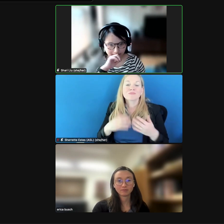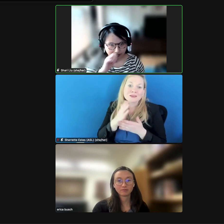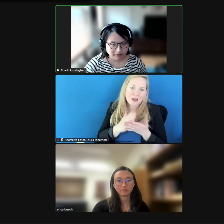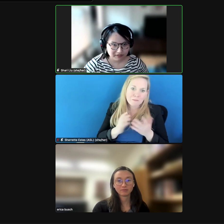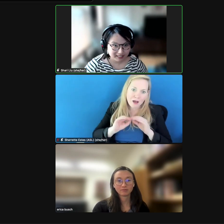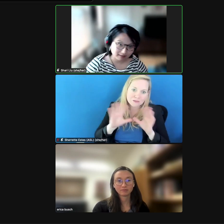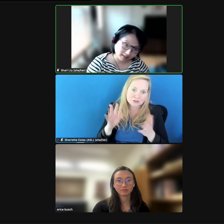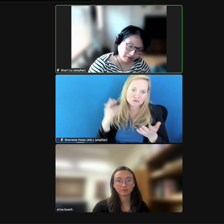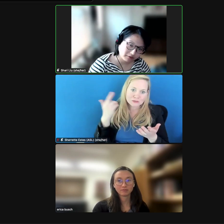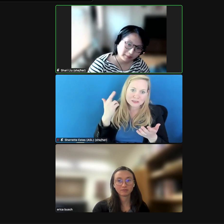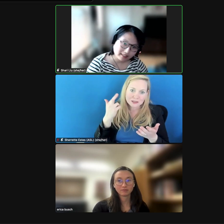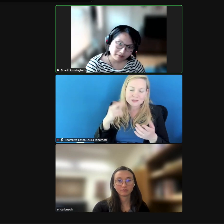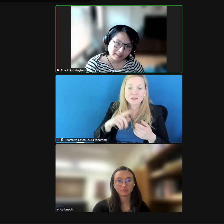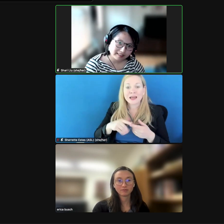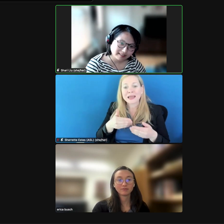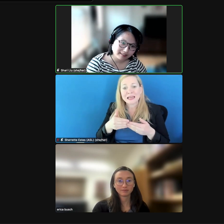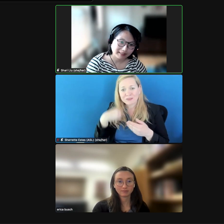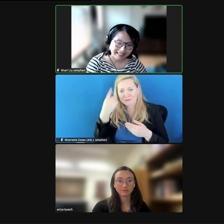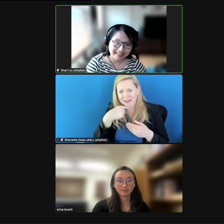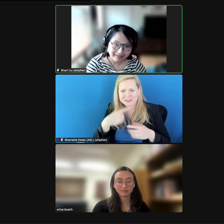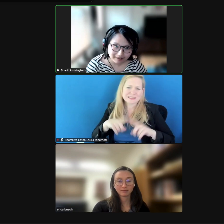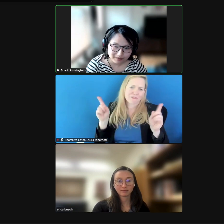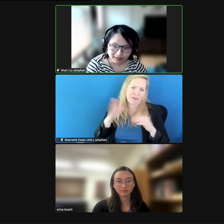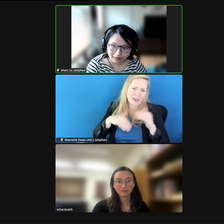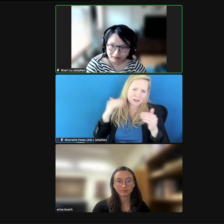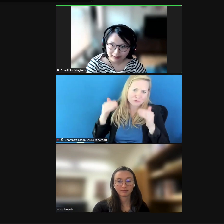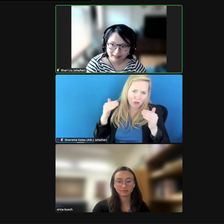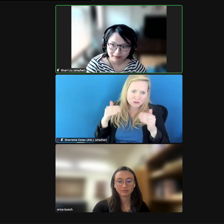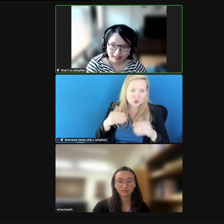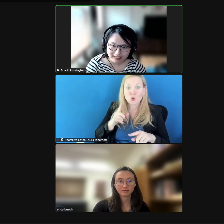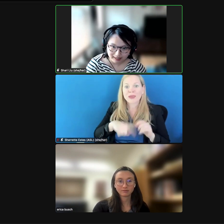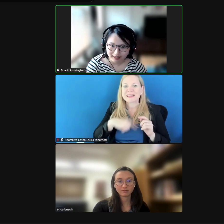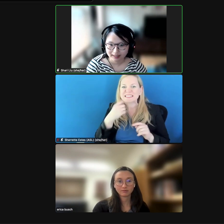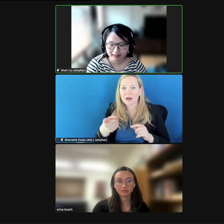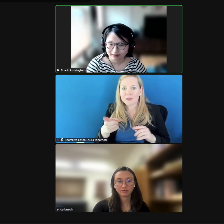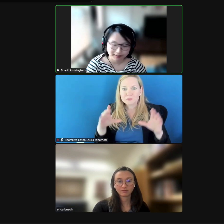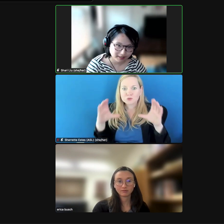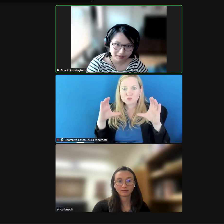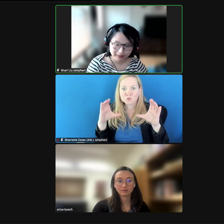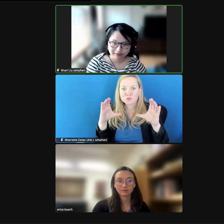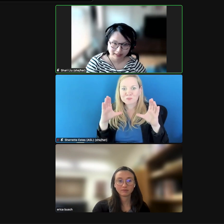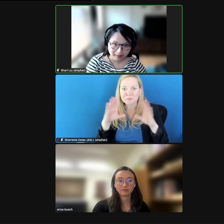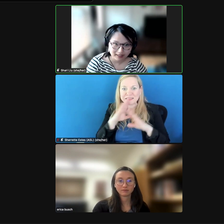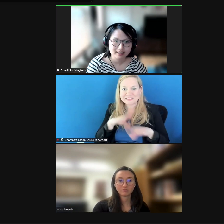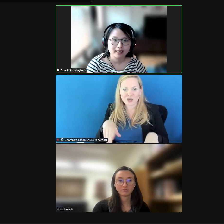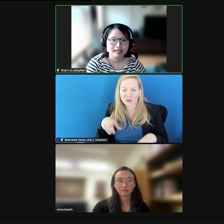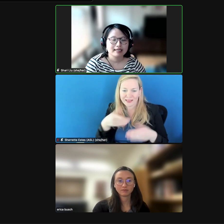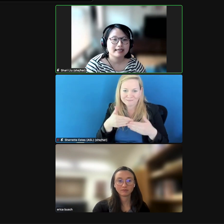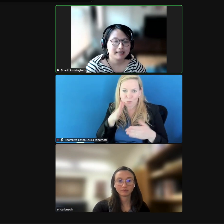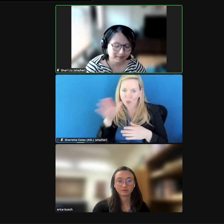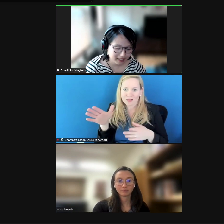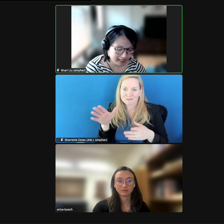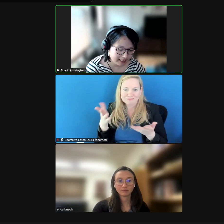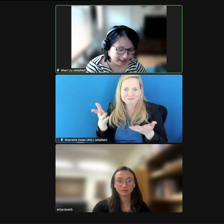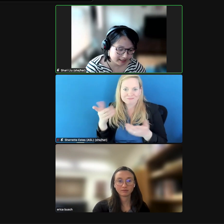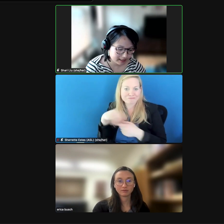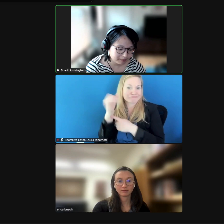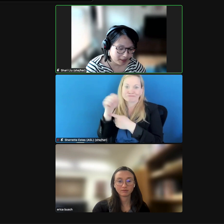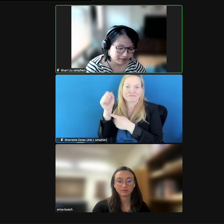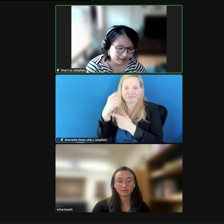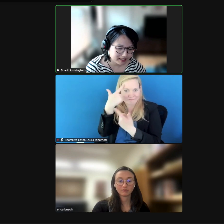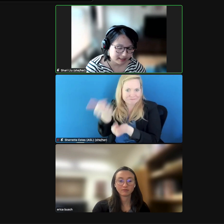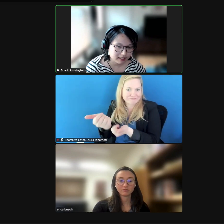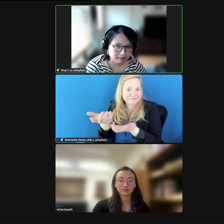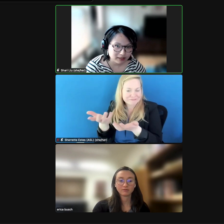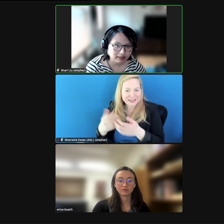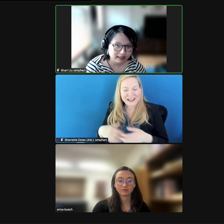like, infant faces look different from adult faces. You can't tell them to hold relatively still. They're just going to do whatever they want. And